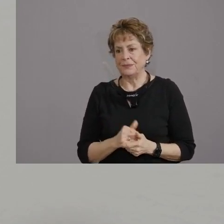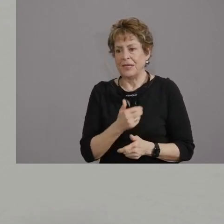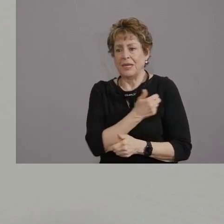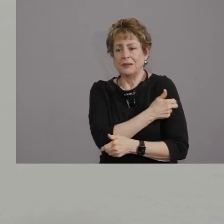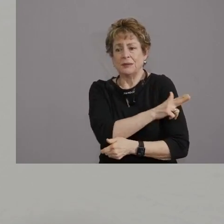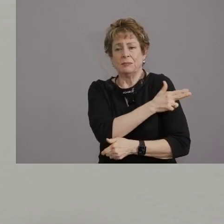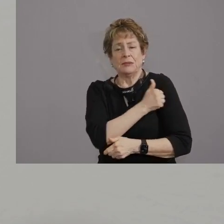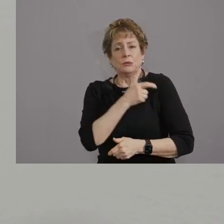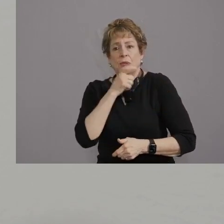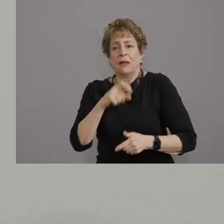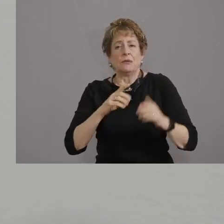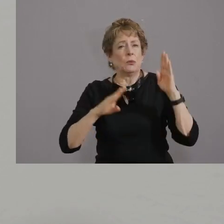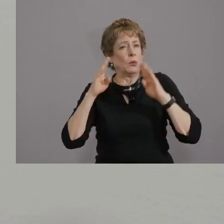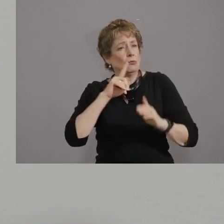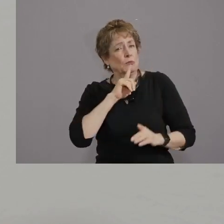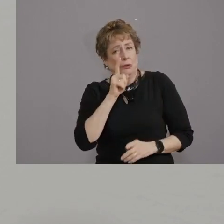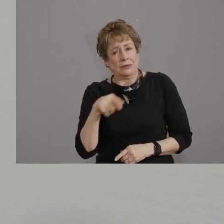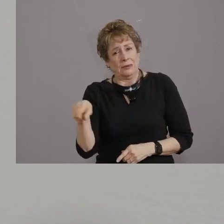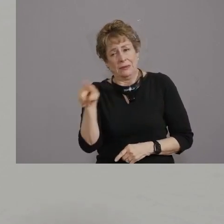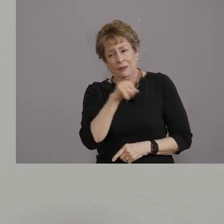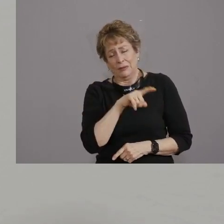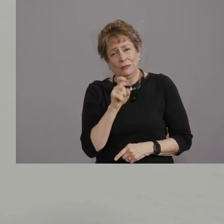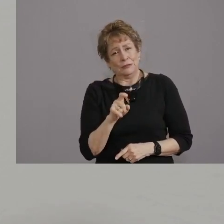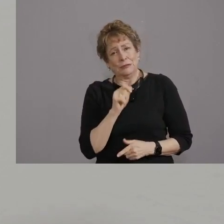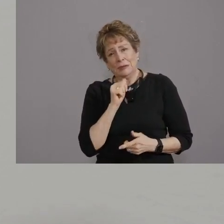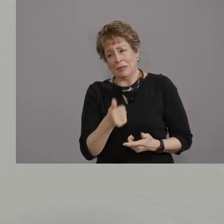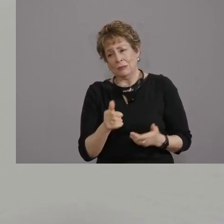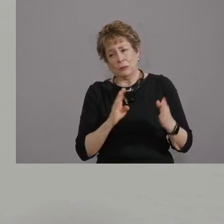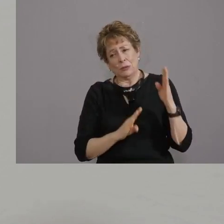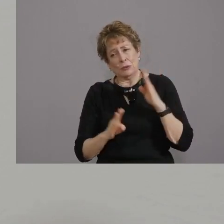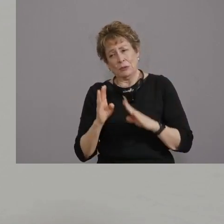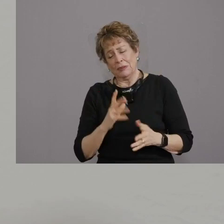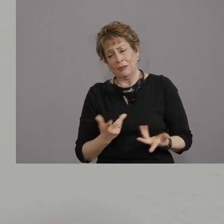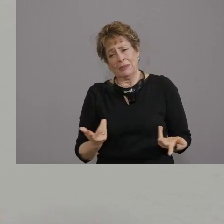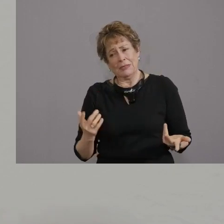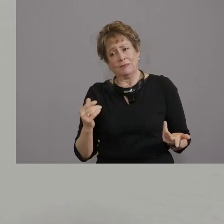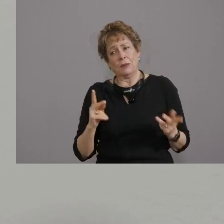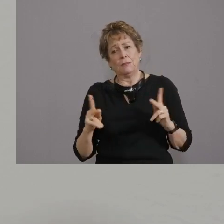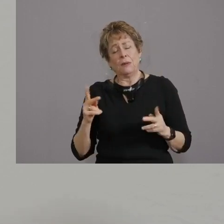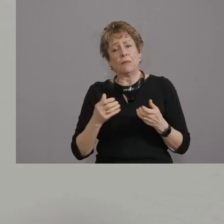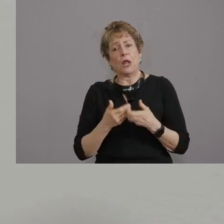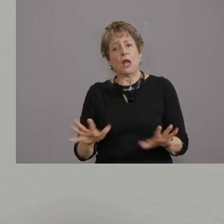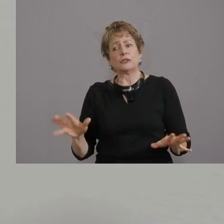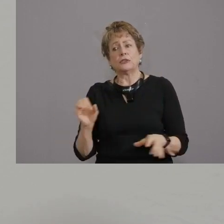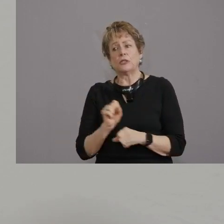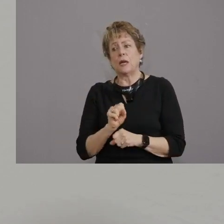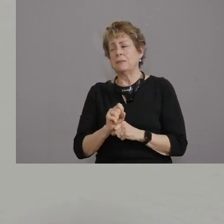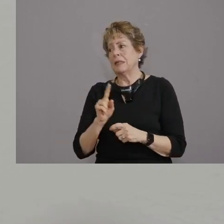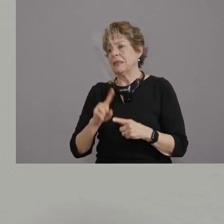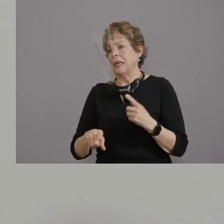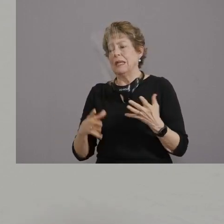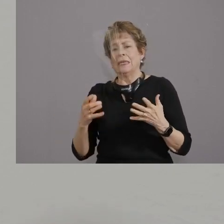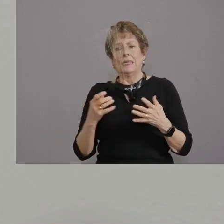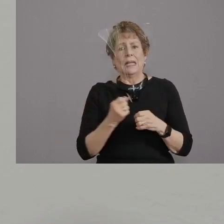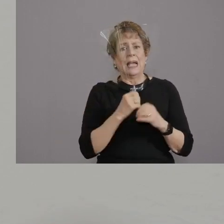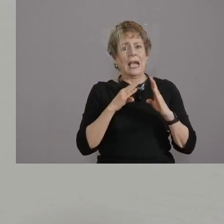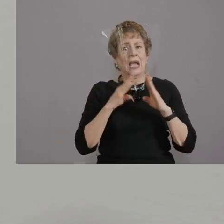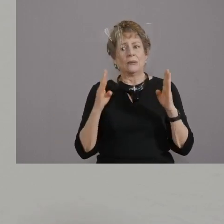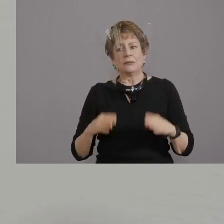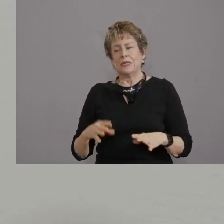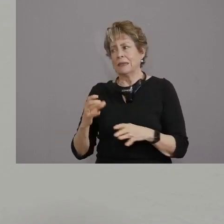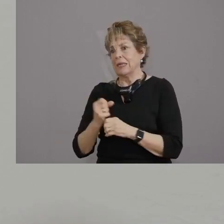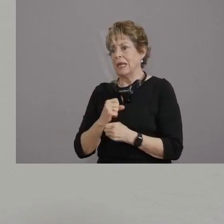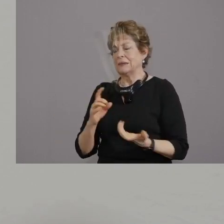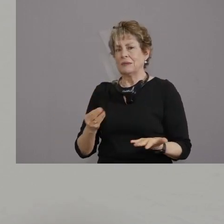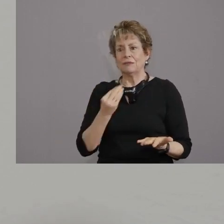what happens when somebody loses their job and can't get food, can't get housing, the mental health issues of that. And so we're trying